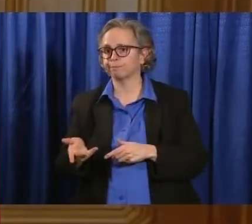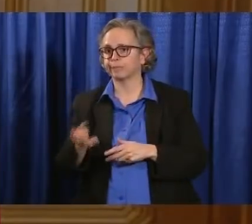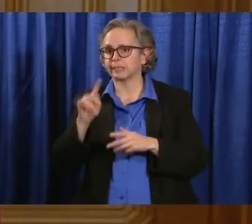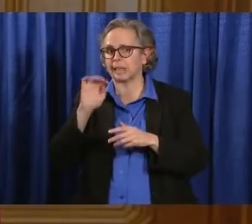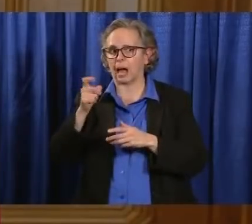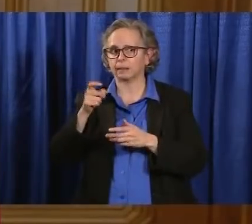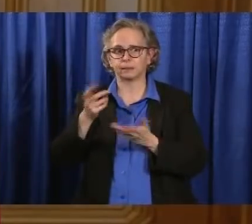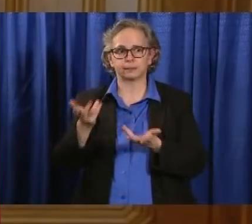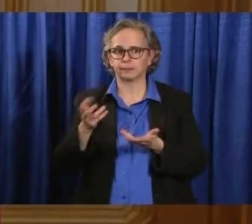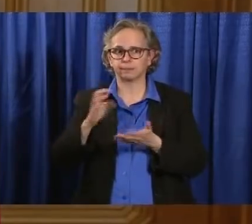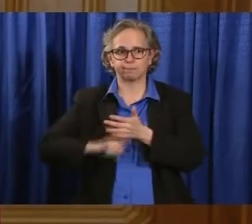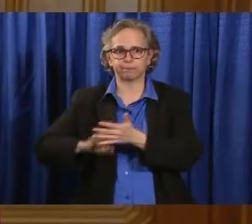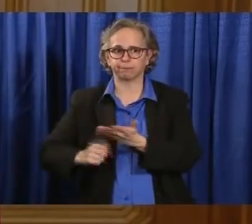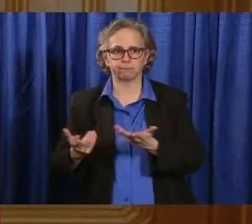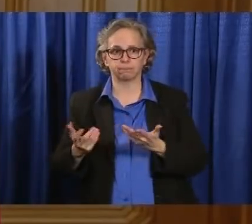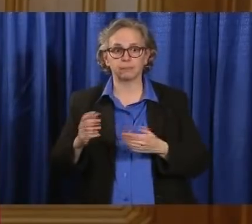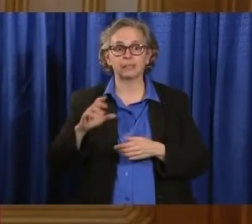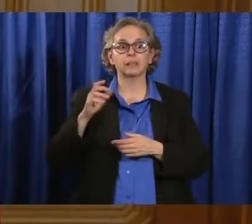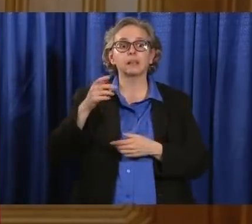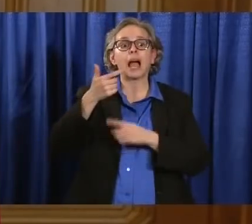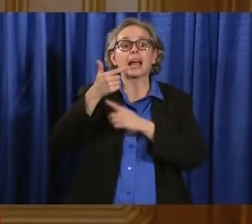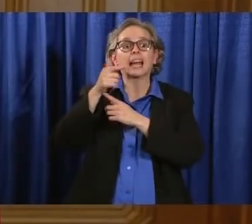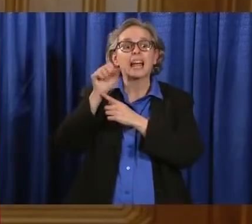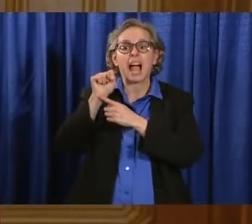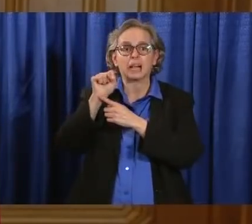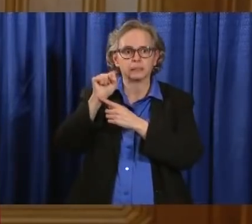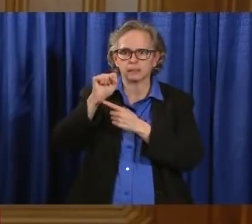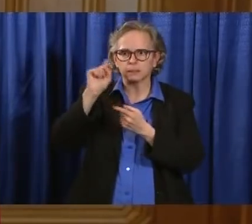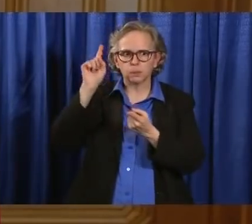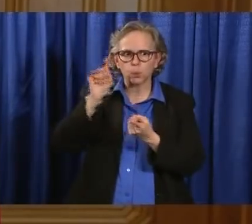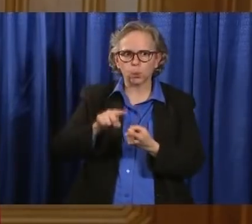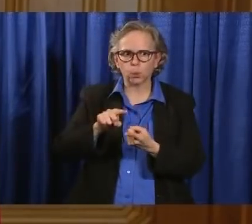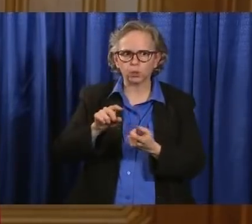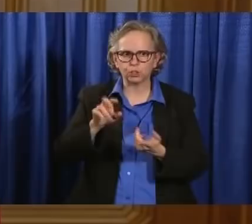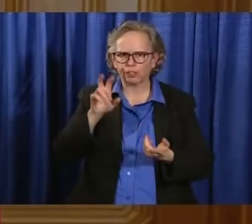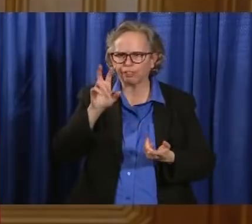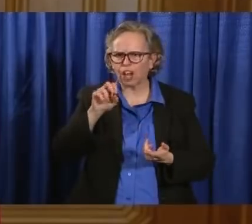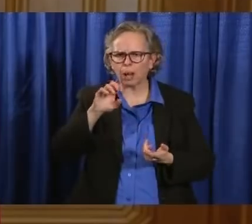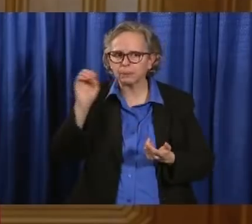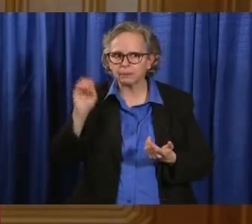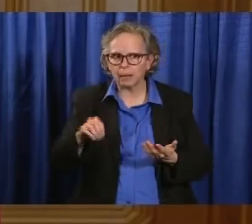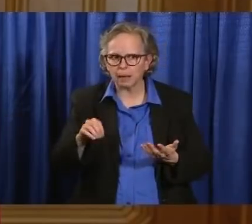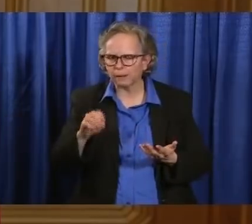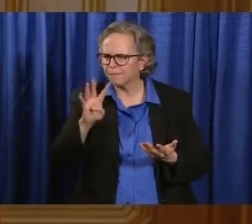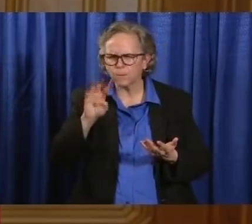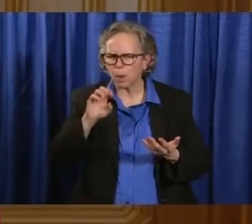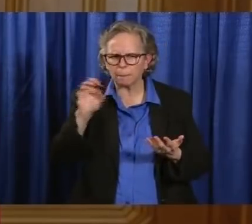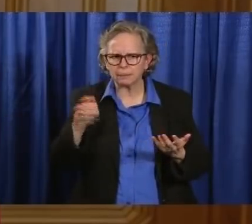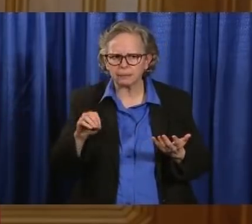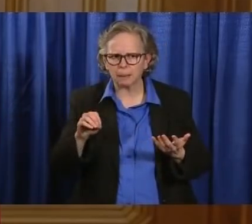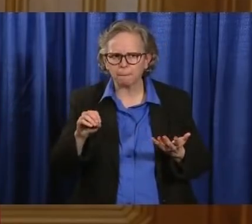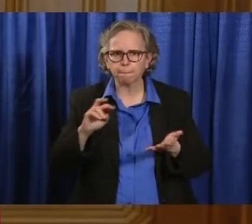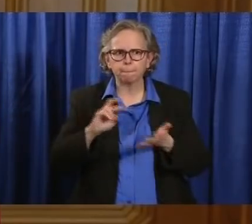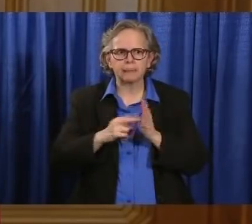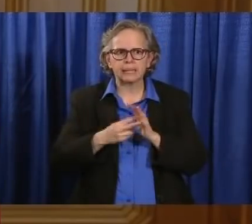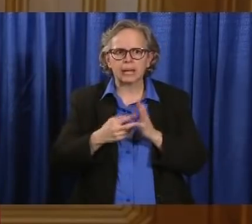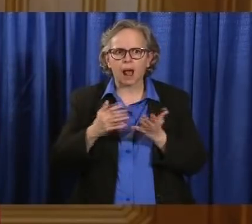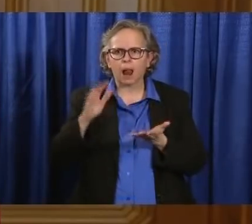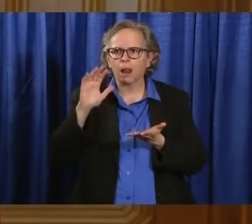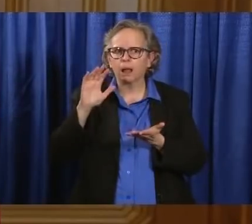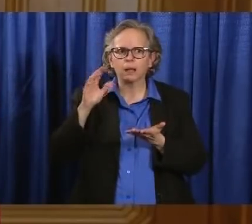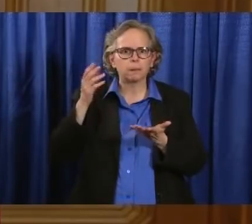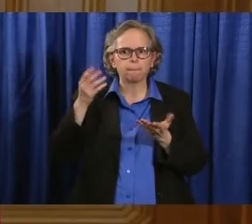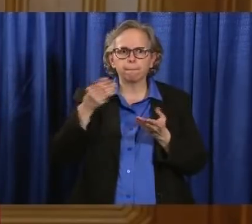40%. That's a lot less money going to the local townships and the villages and the cities, as well as to the state to build roads